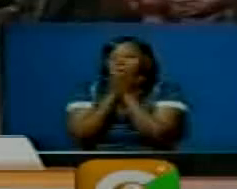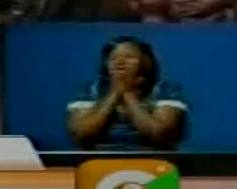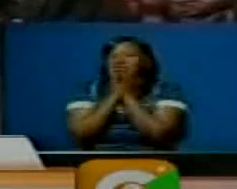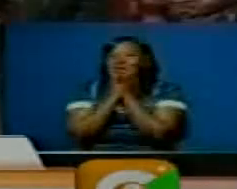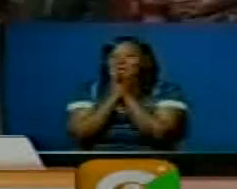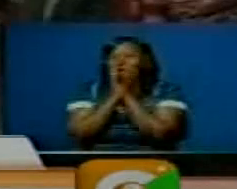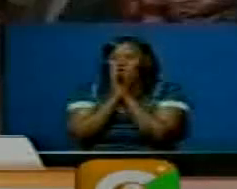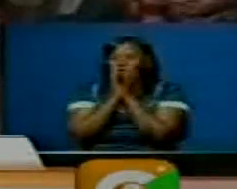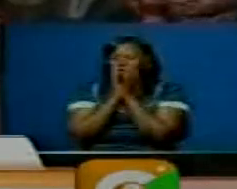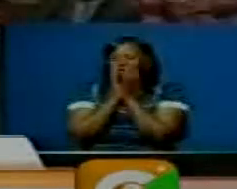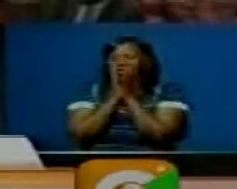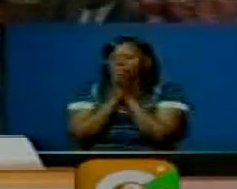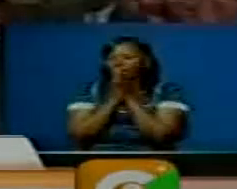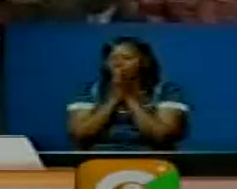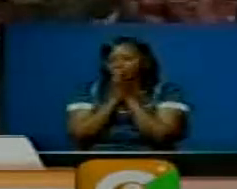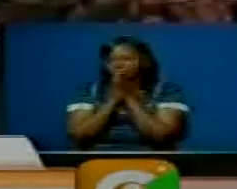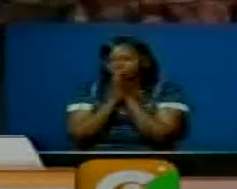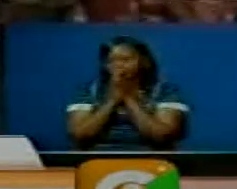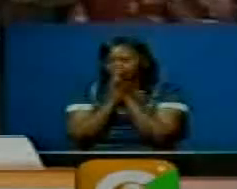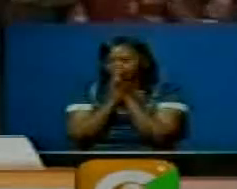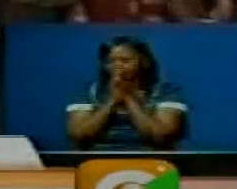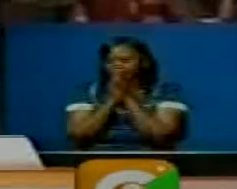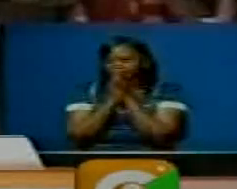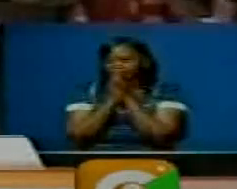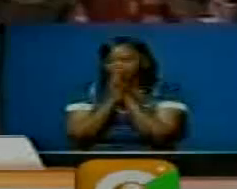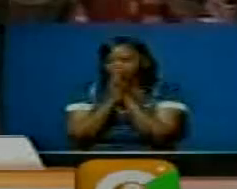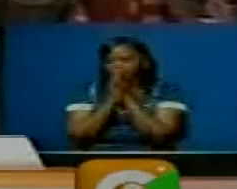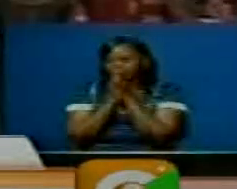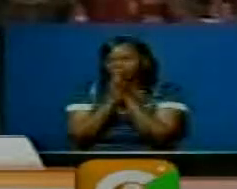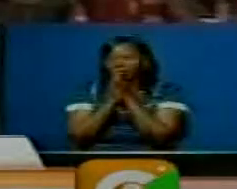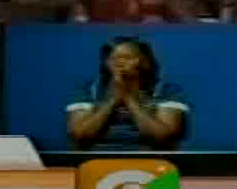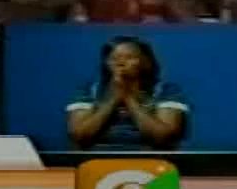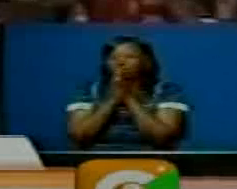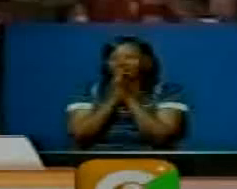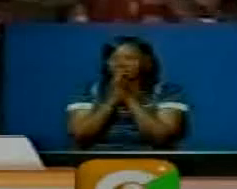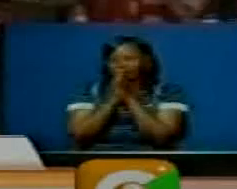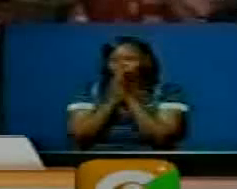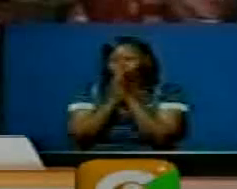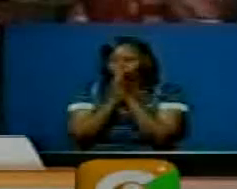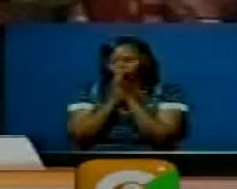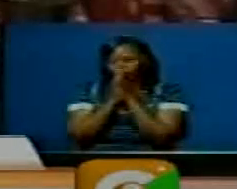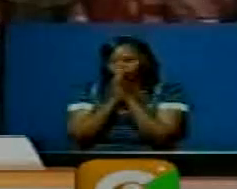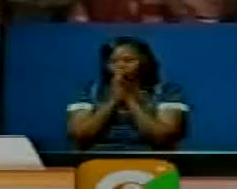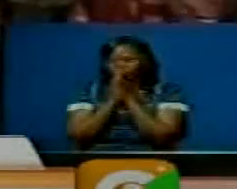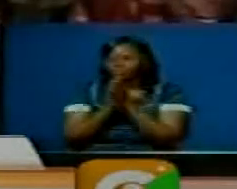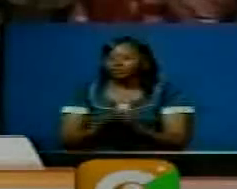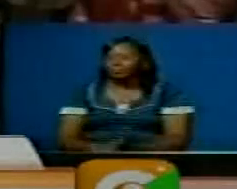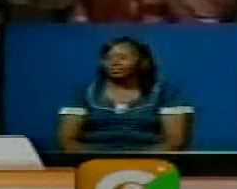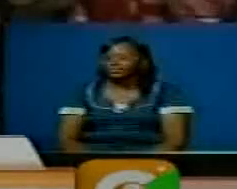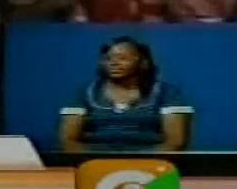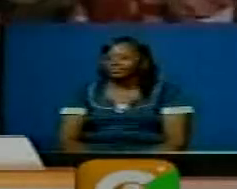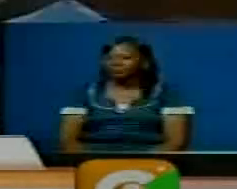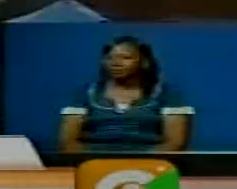the opposition had been instructed to reject every single clause, therefore the bill in its entirety. That has not